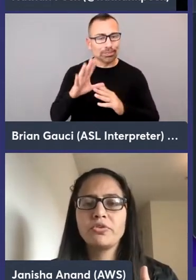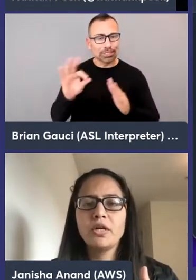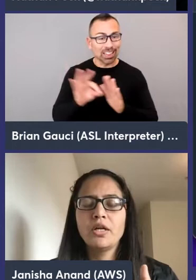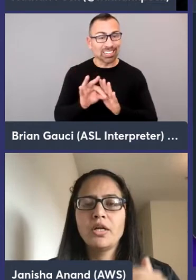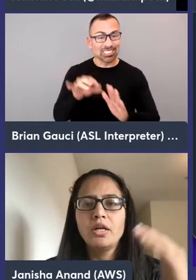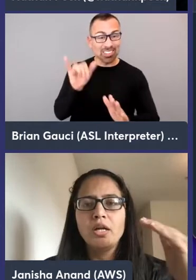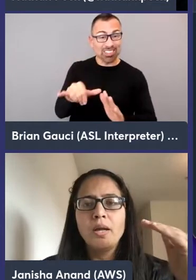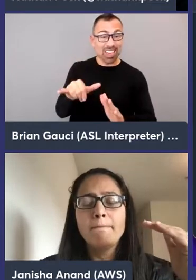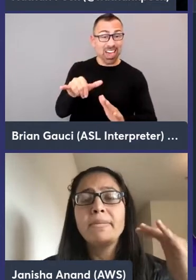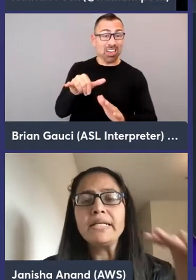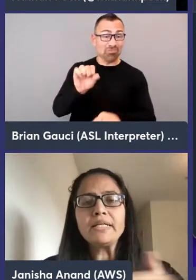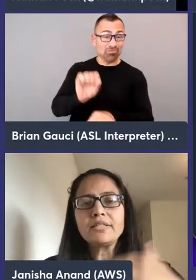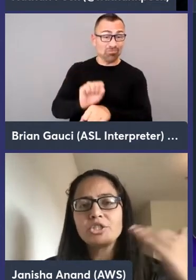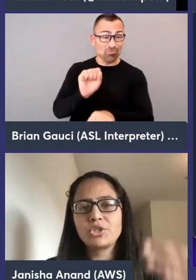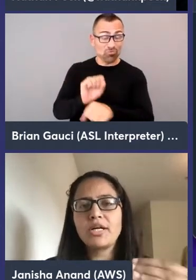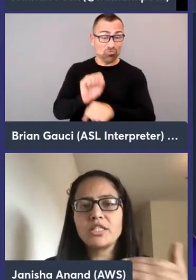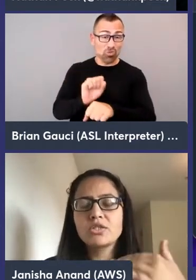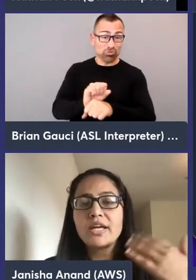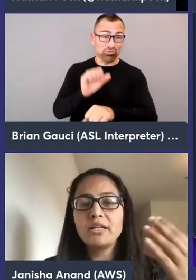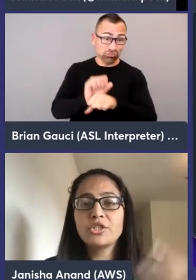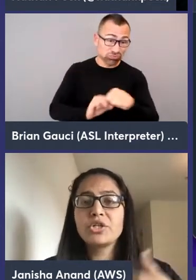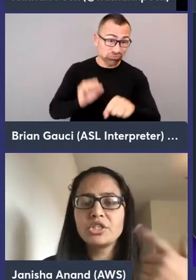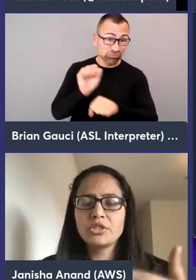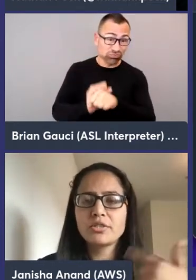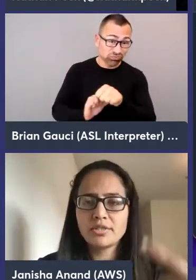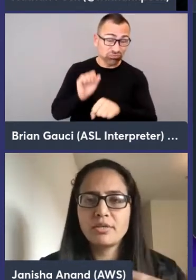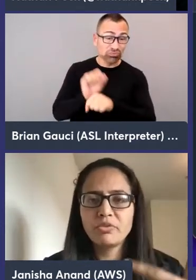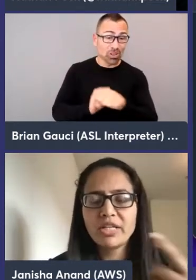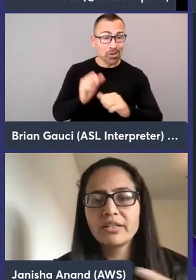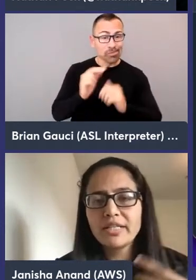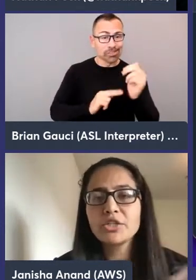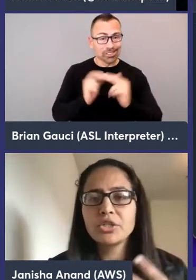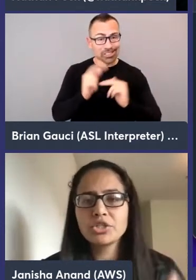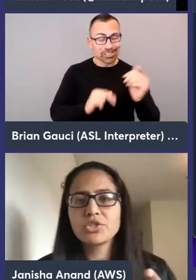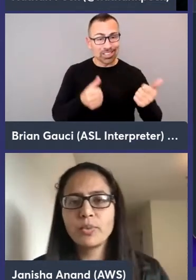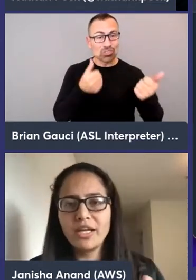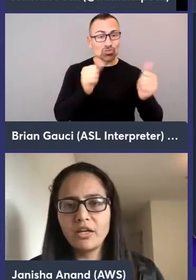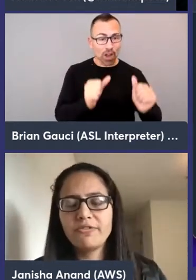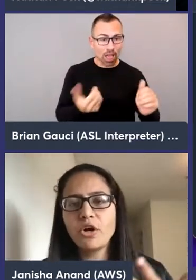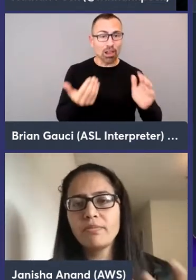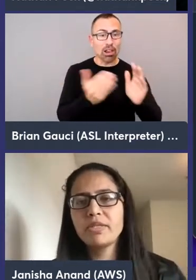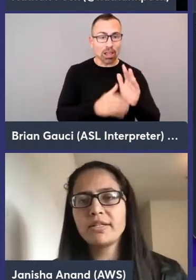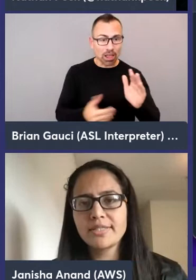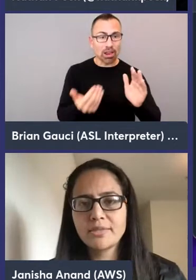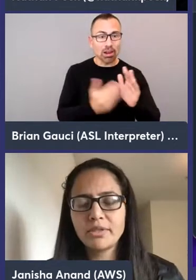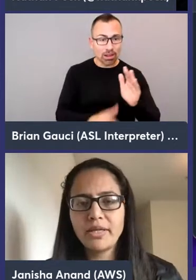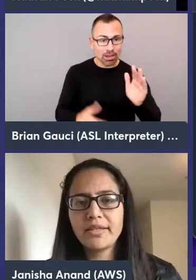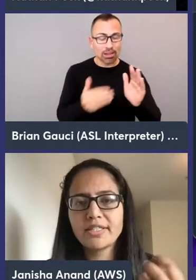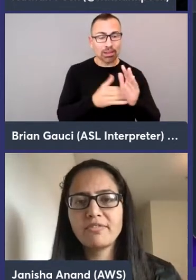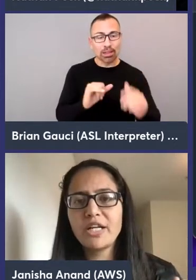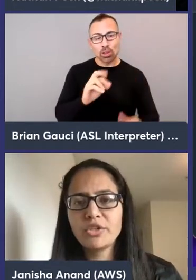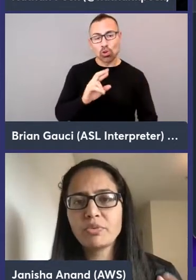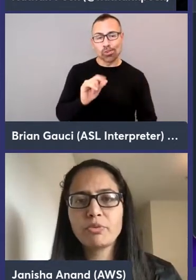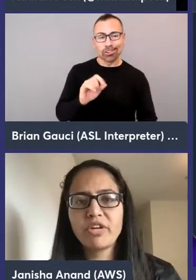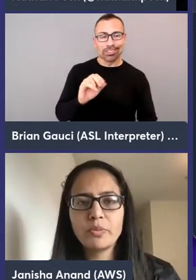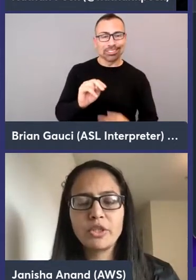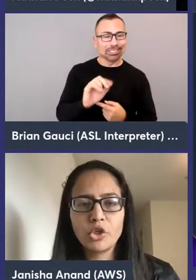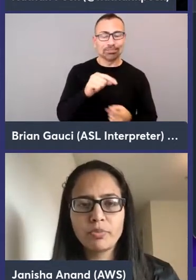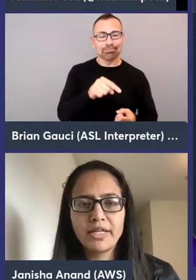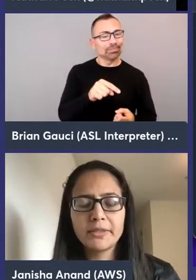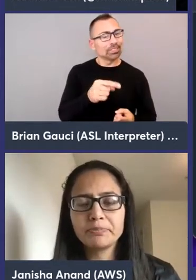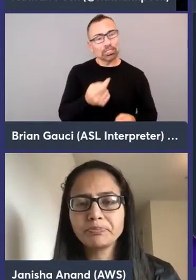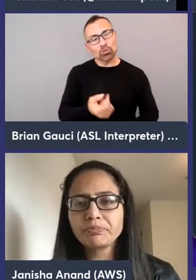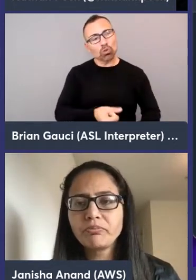of building these trials and iterations. We've taken the iterations away from the customer, and that's the value that we provide